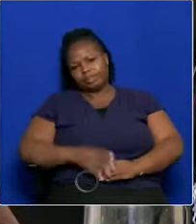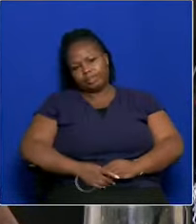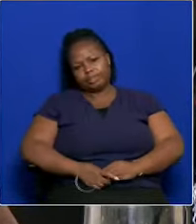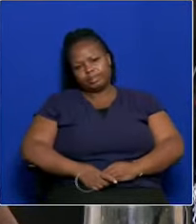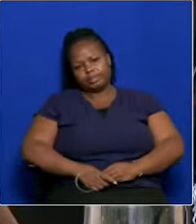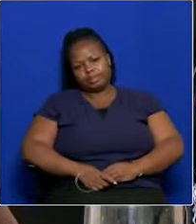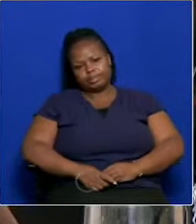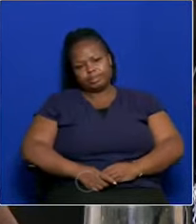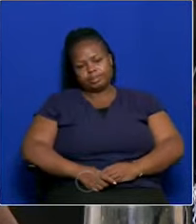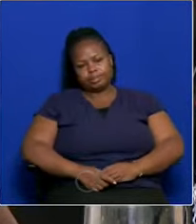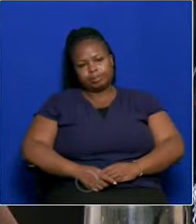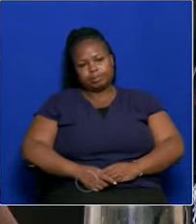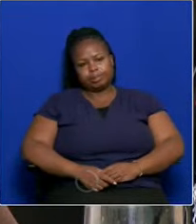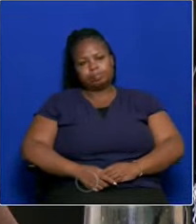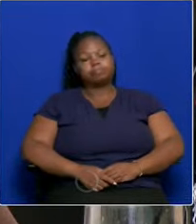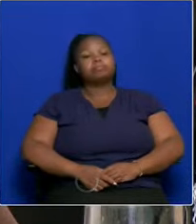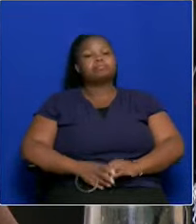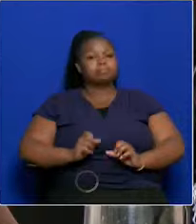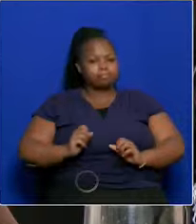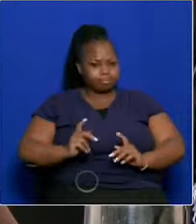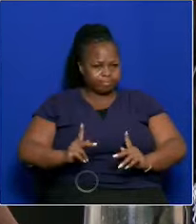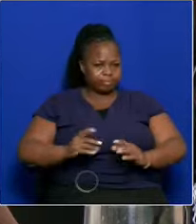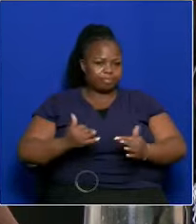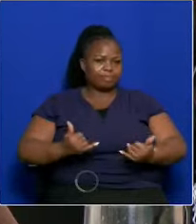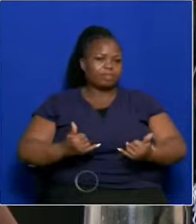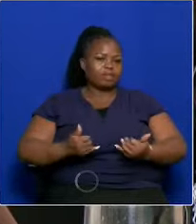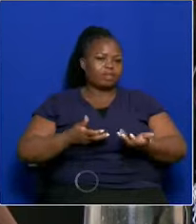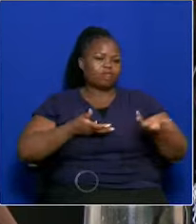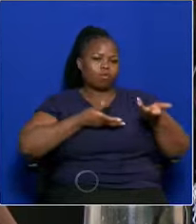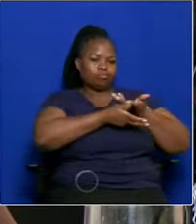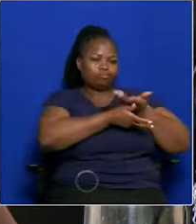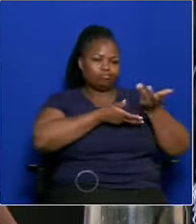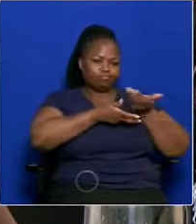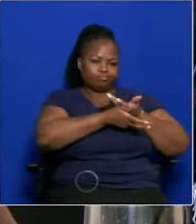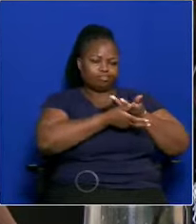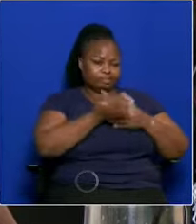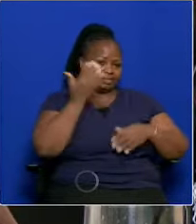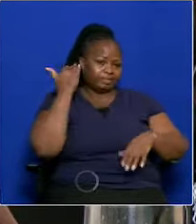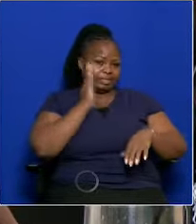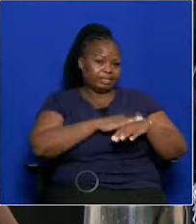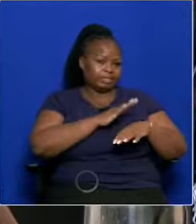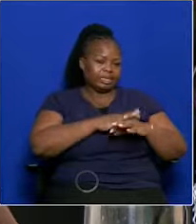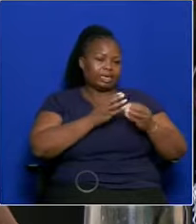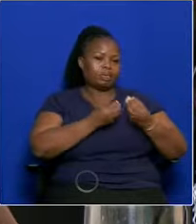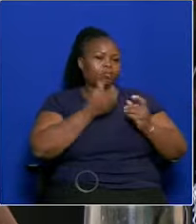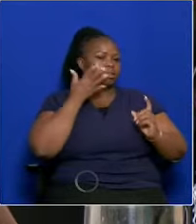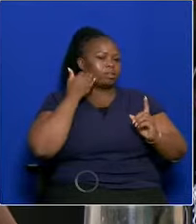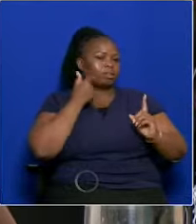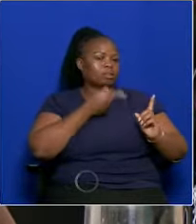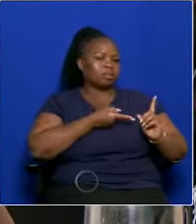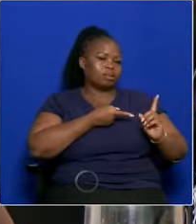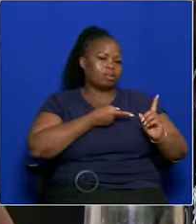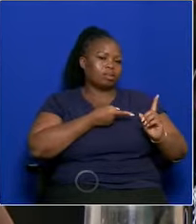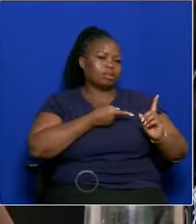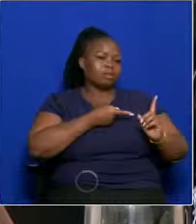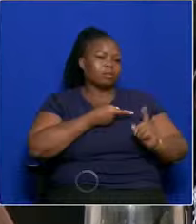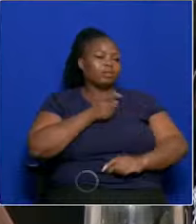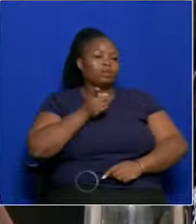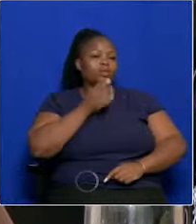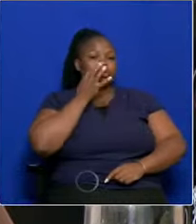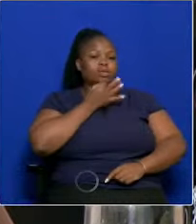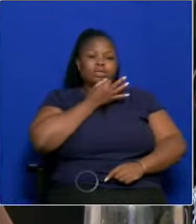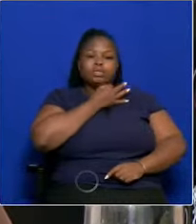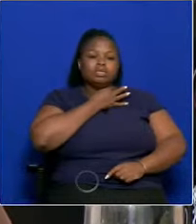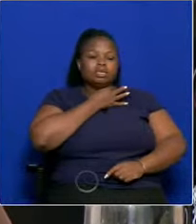All right, so let's deal with your interactions then at that time with Mr. Matlala. You say you exchanged